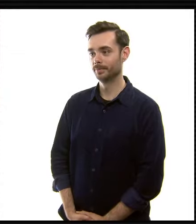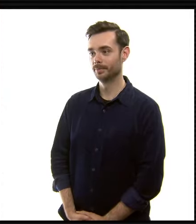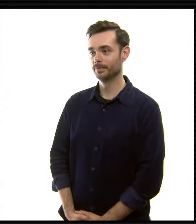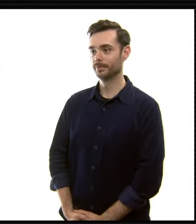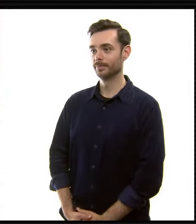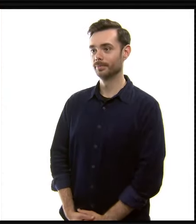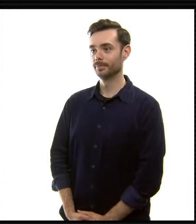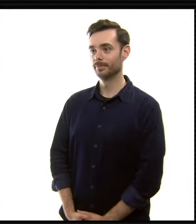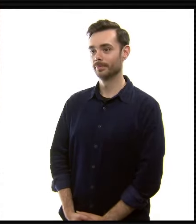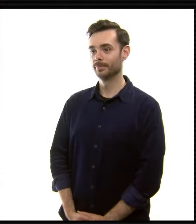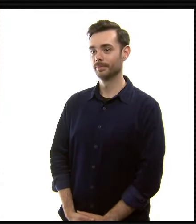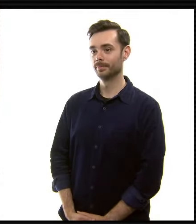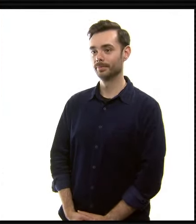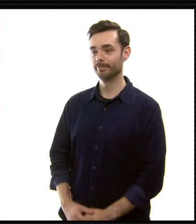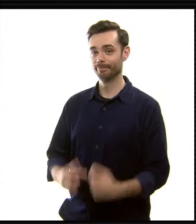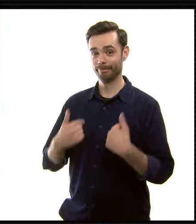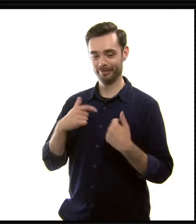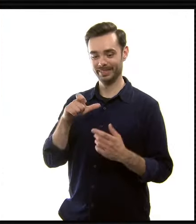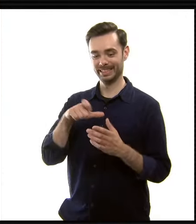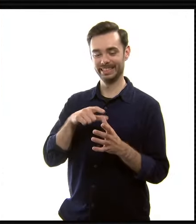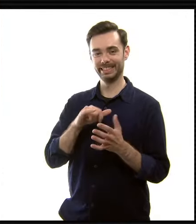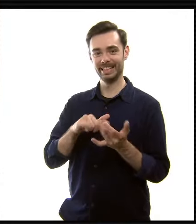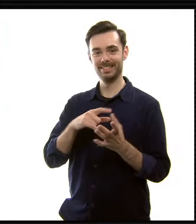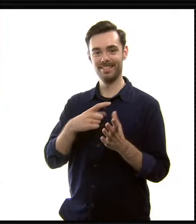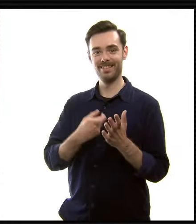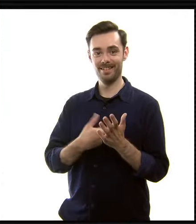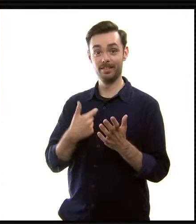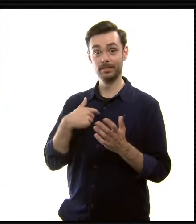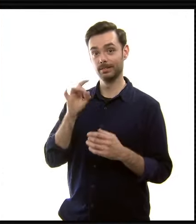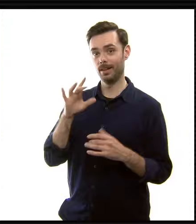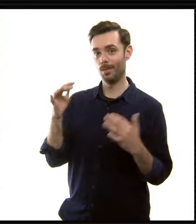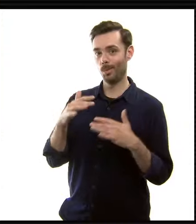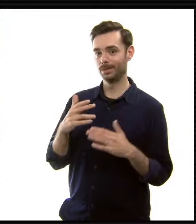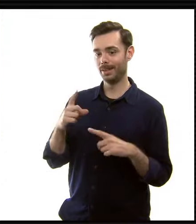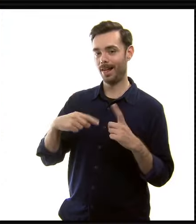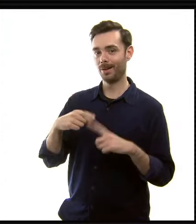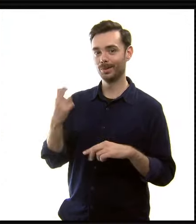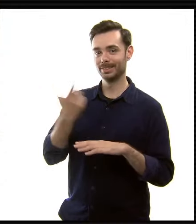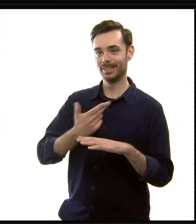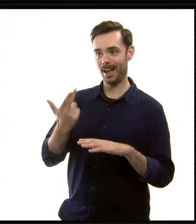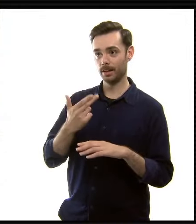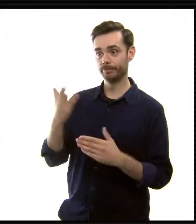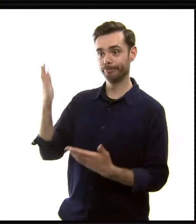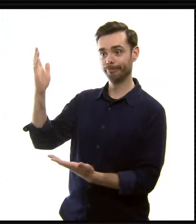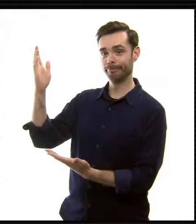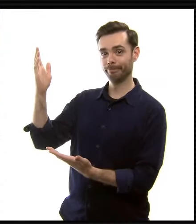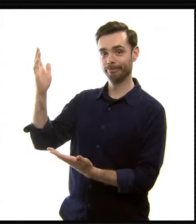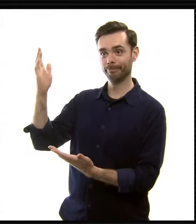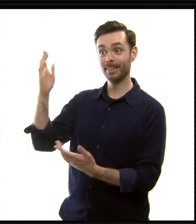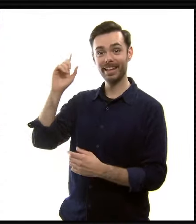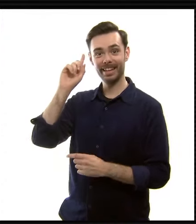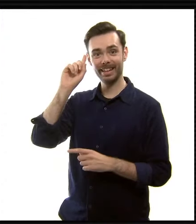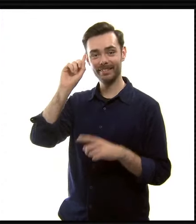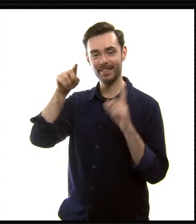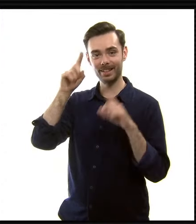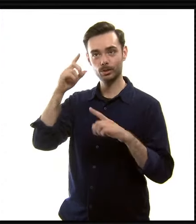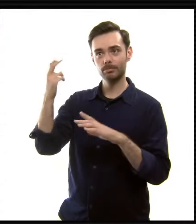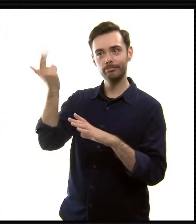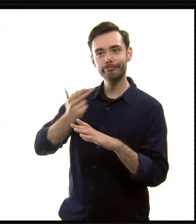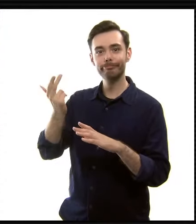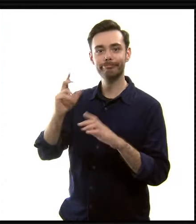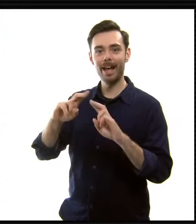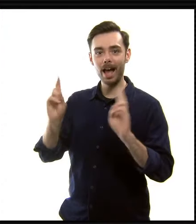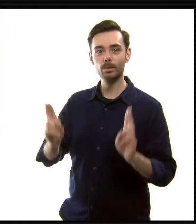Hi, my name is Cesar and I'm a LEGO Star Wars designer. This building behind me is the Innovation House where all the designers and I work